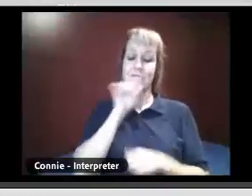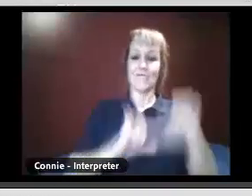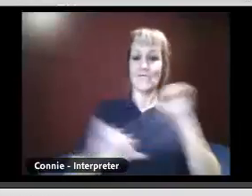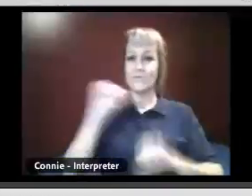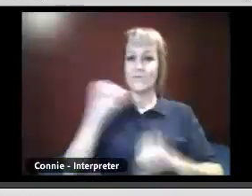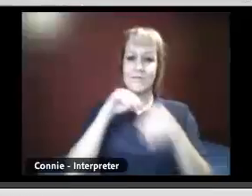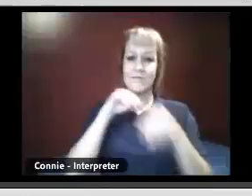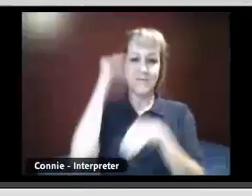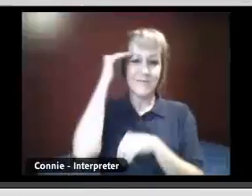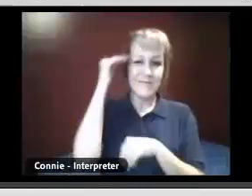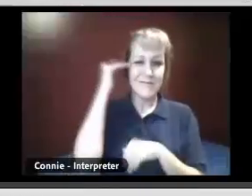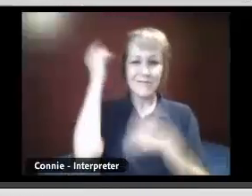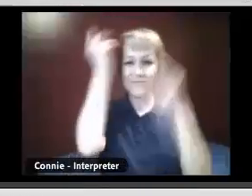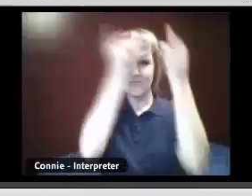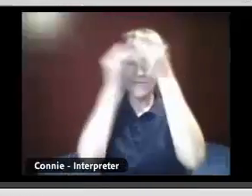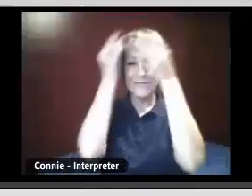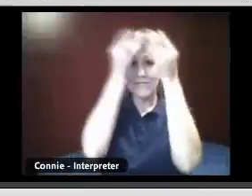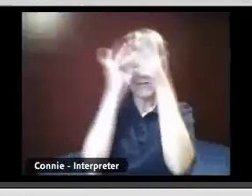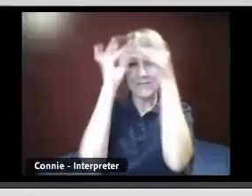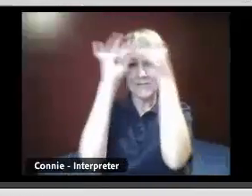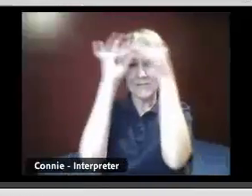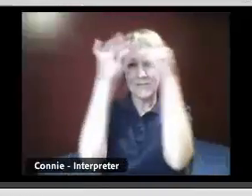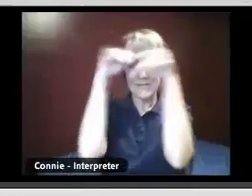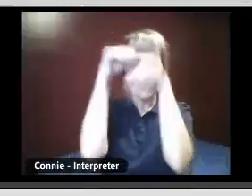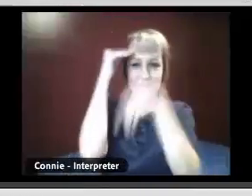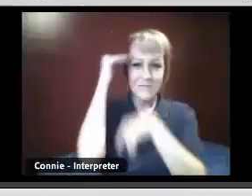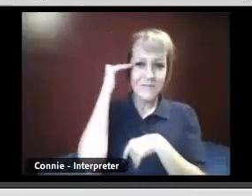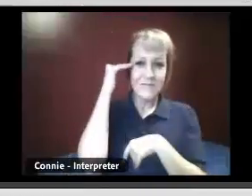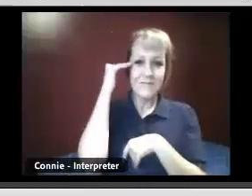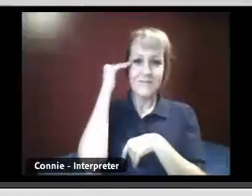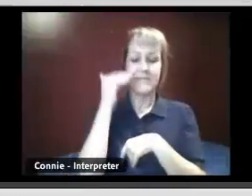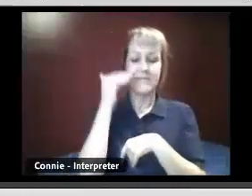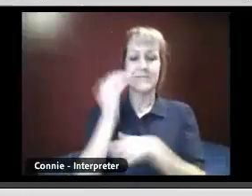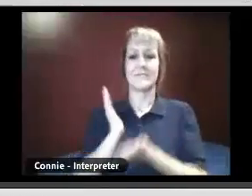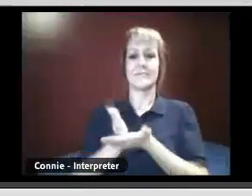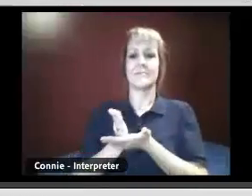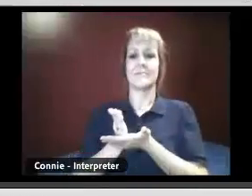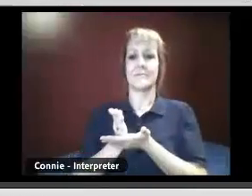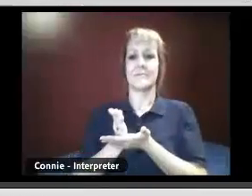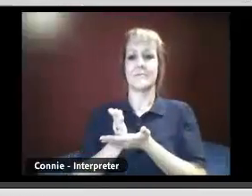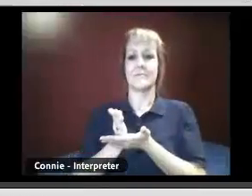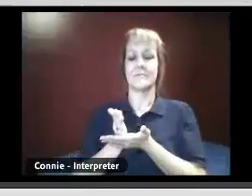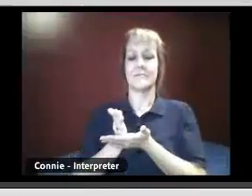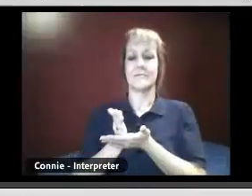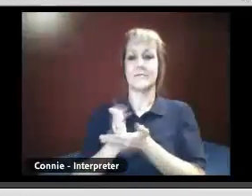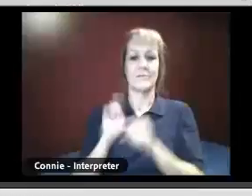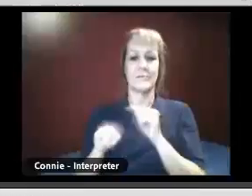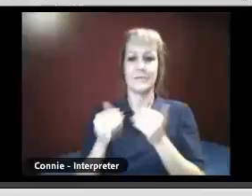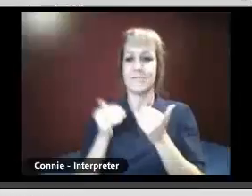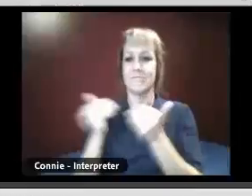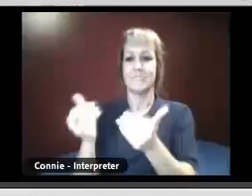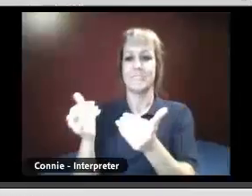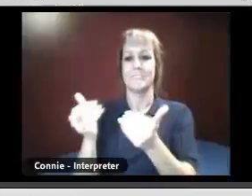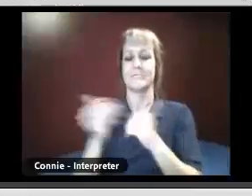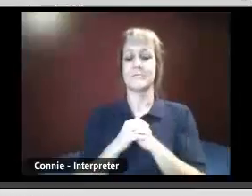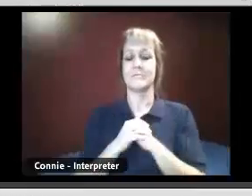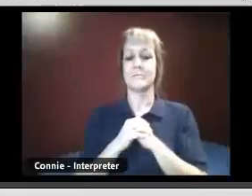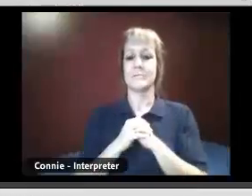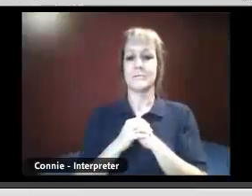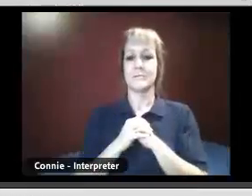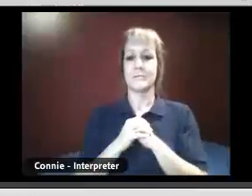whole conversation we have, you know, it really does stop us at times from moving forward. And so